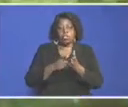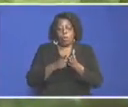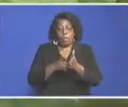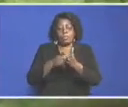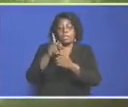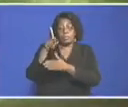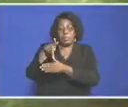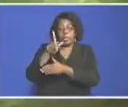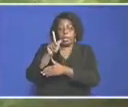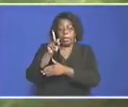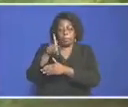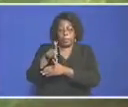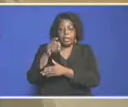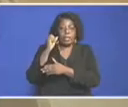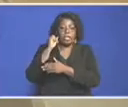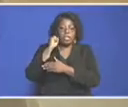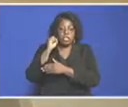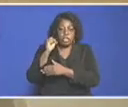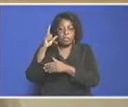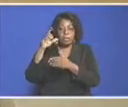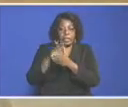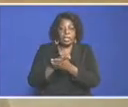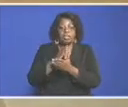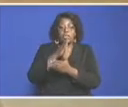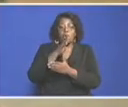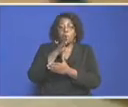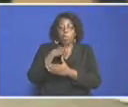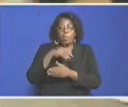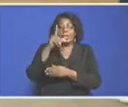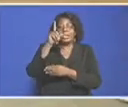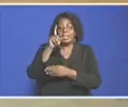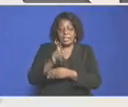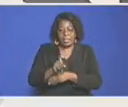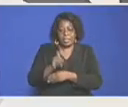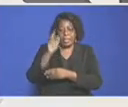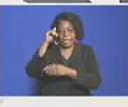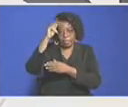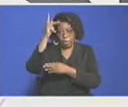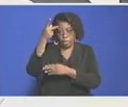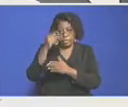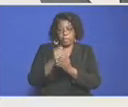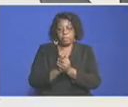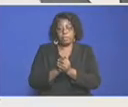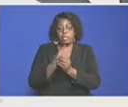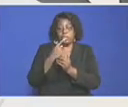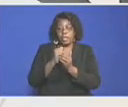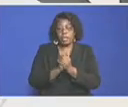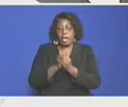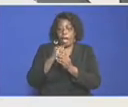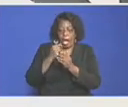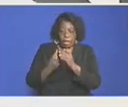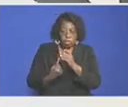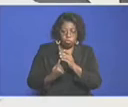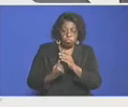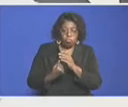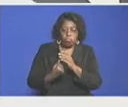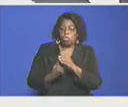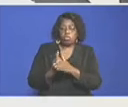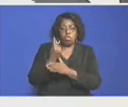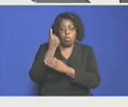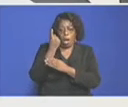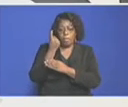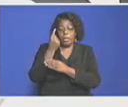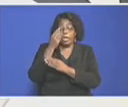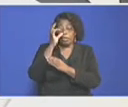Progressive Liberal Party. She too believes that women are needed in politics. I grew up in Fox Hill. I went to St. Anselm